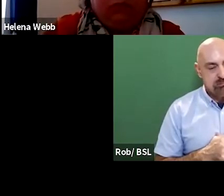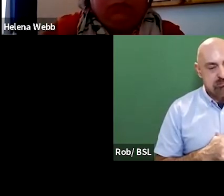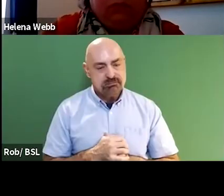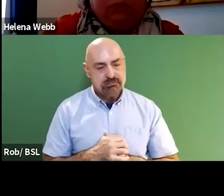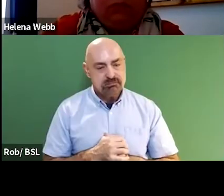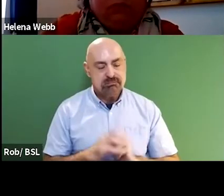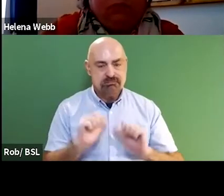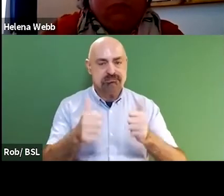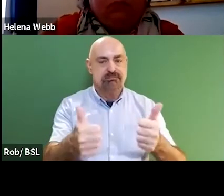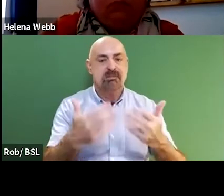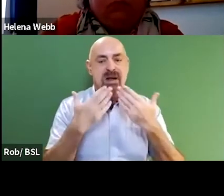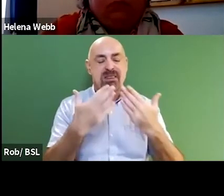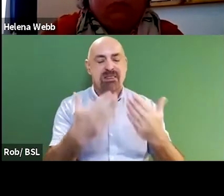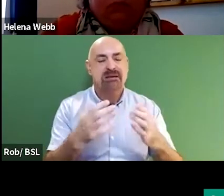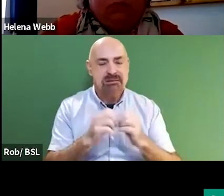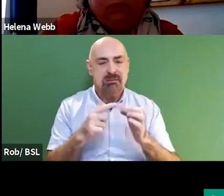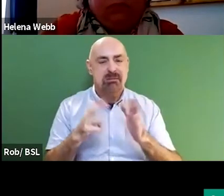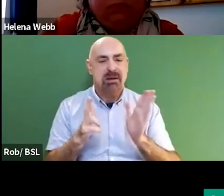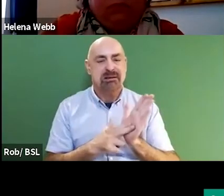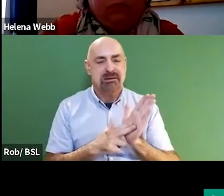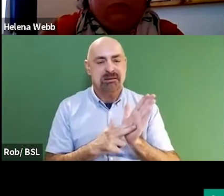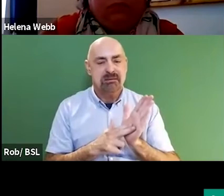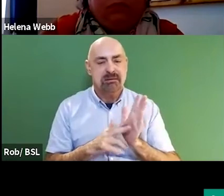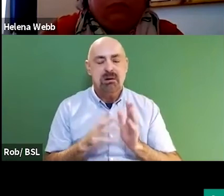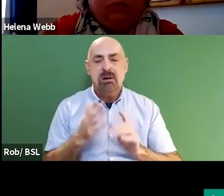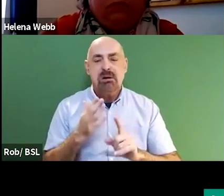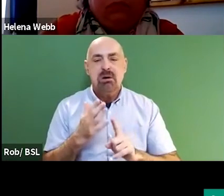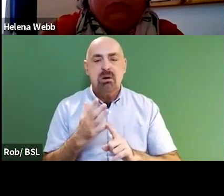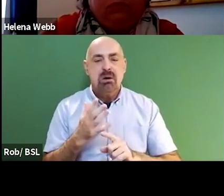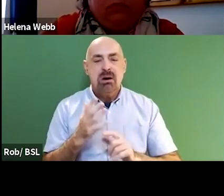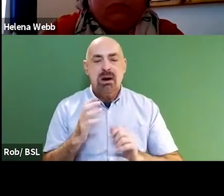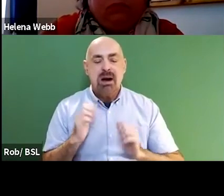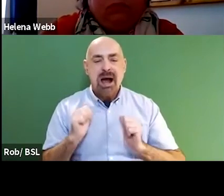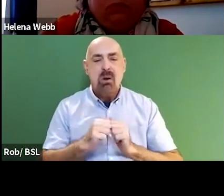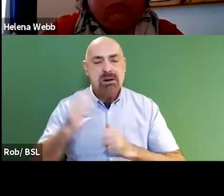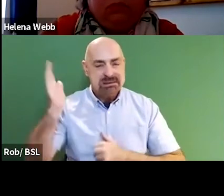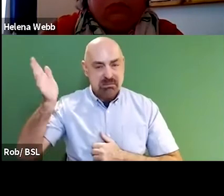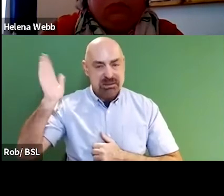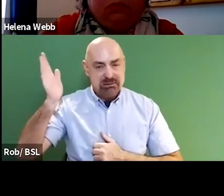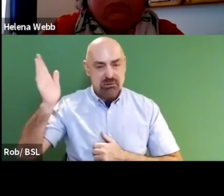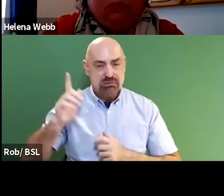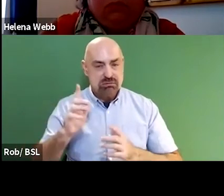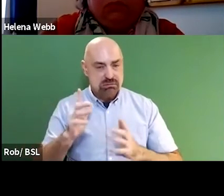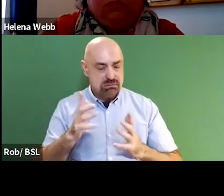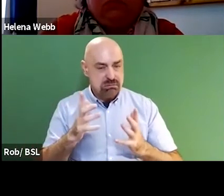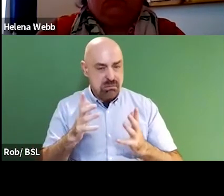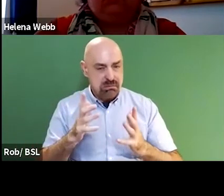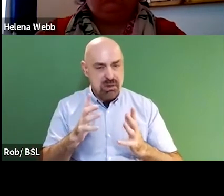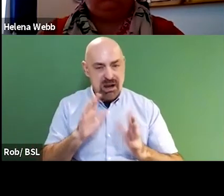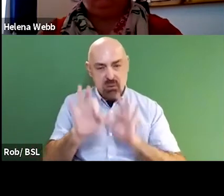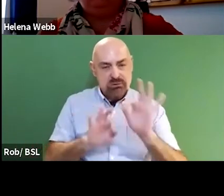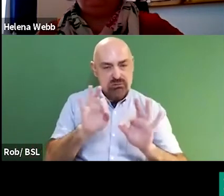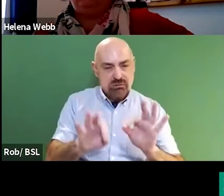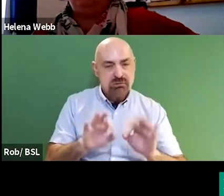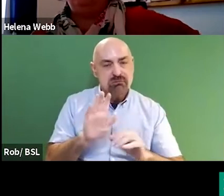That's great. Thanks, Ben. And for our speakers from Cornwall, we've had some questions around parent